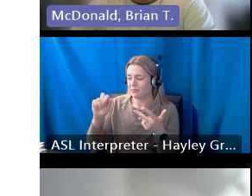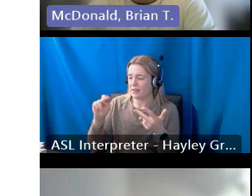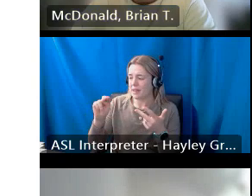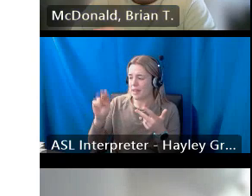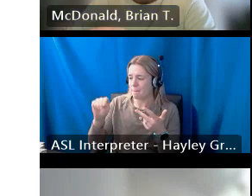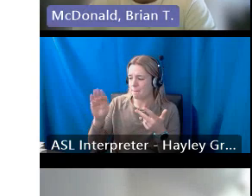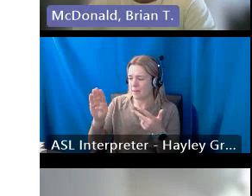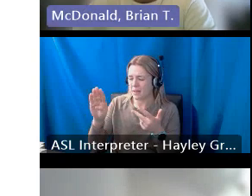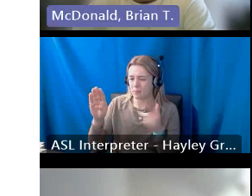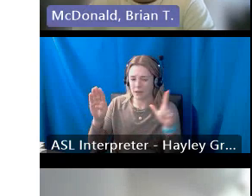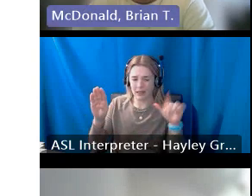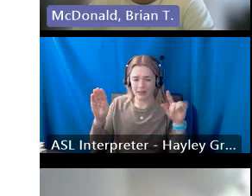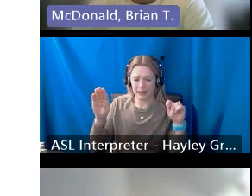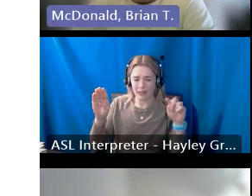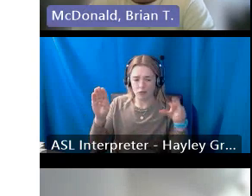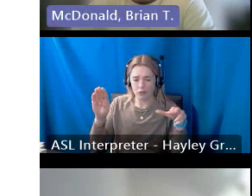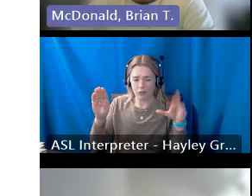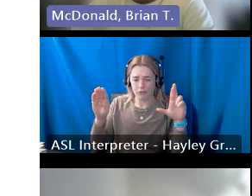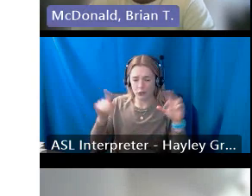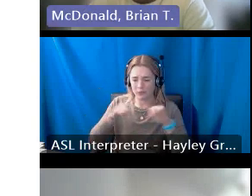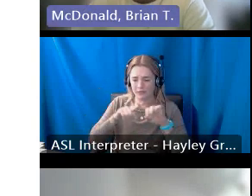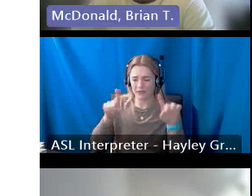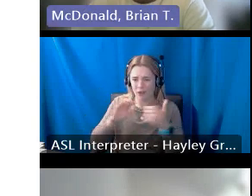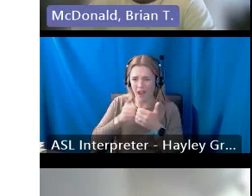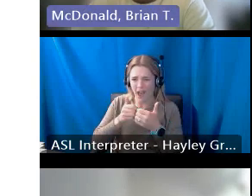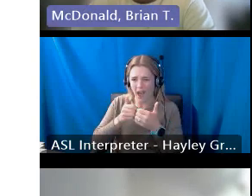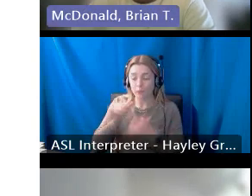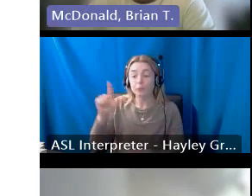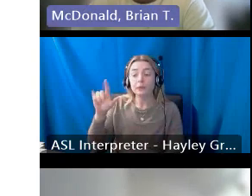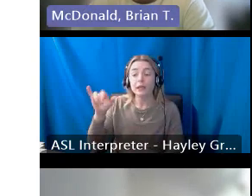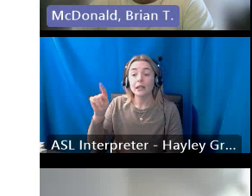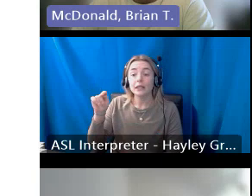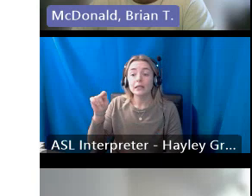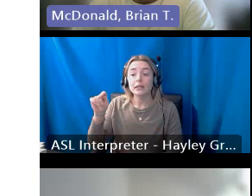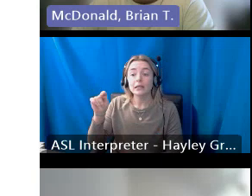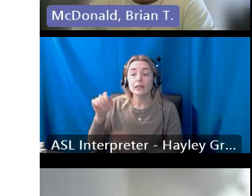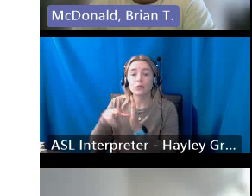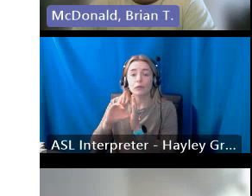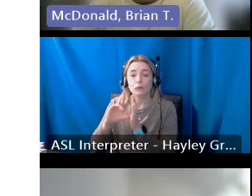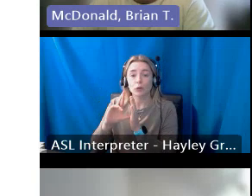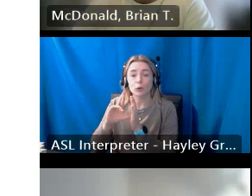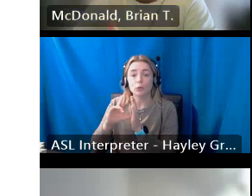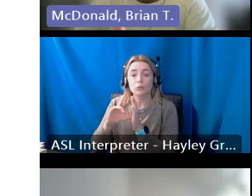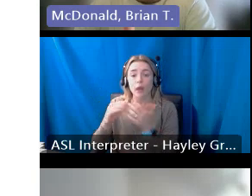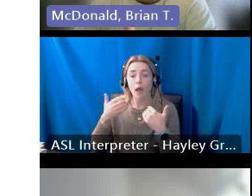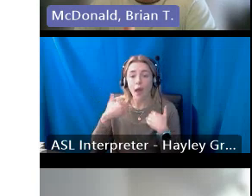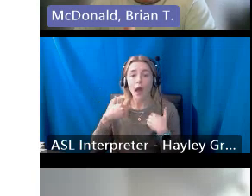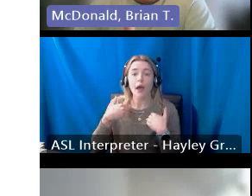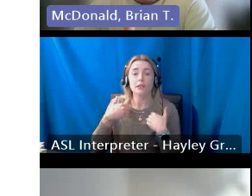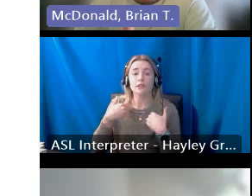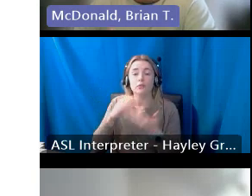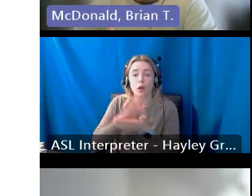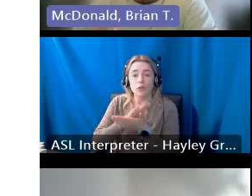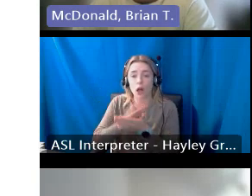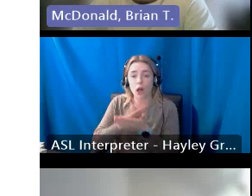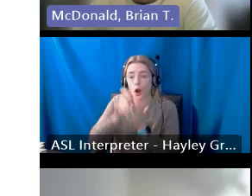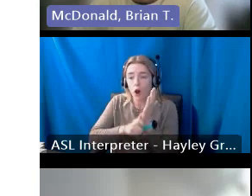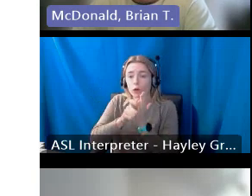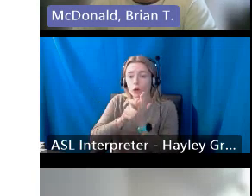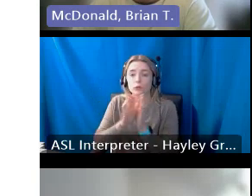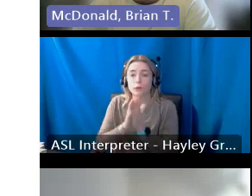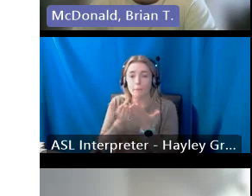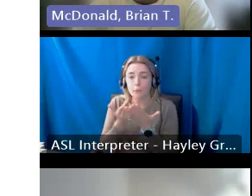bibliography? A lit review surveys scholarly articles, books, and other sources. Some of you asked about dissertations,